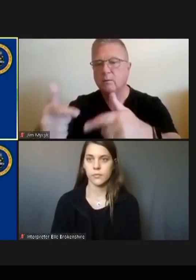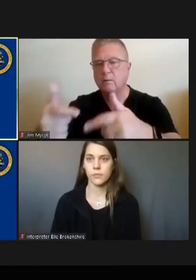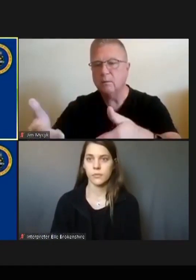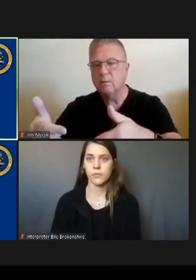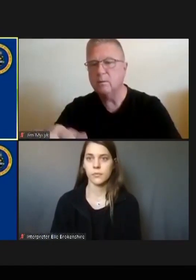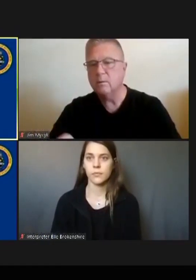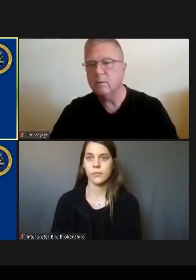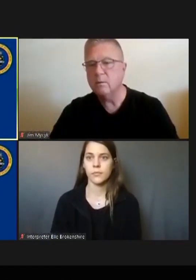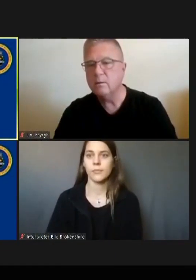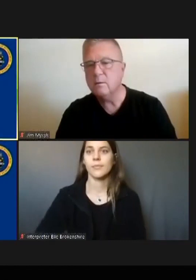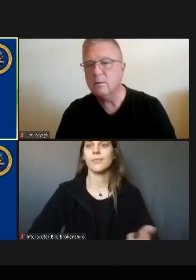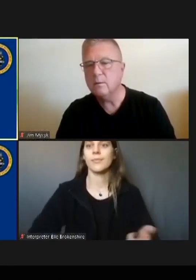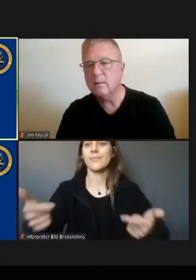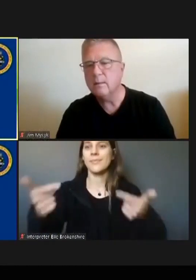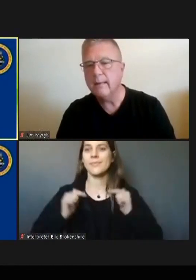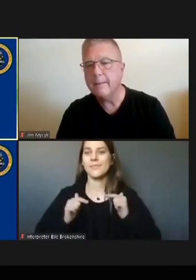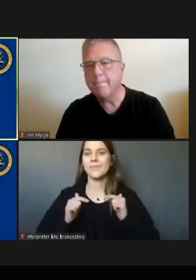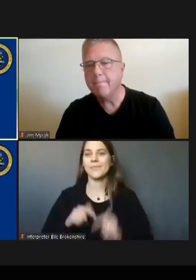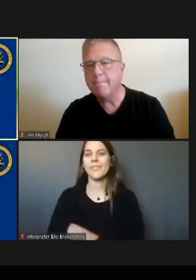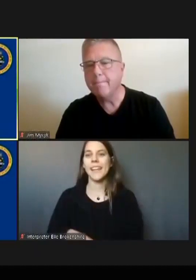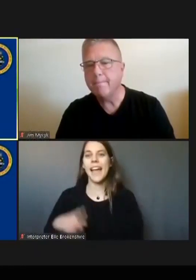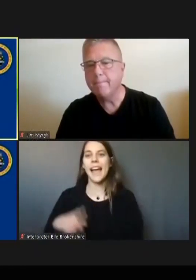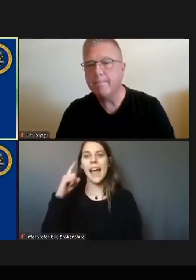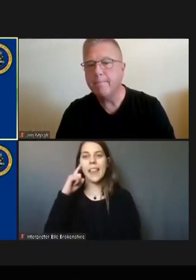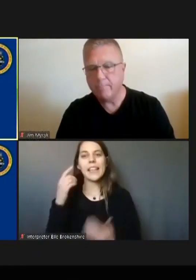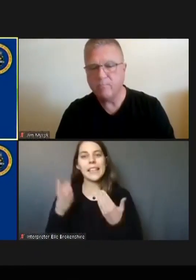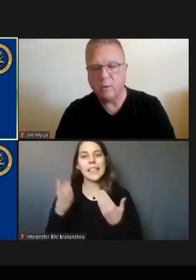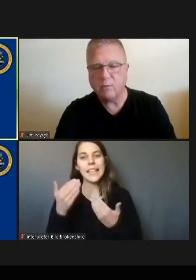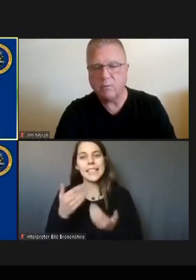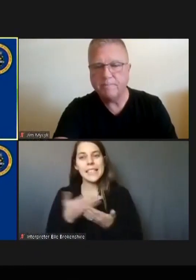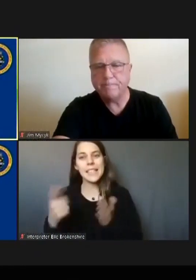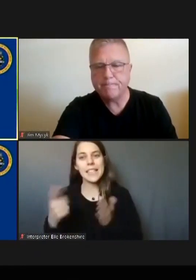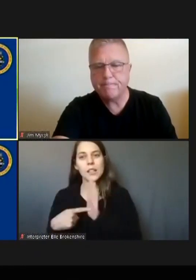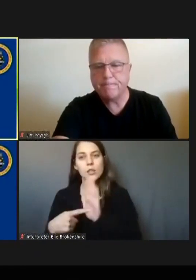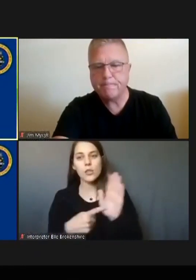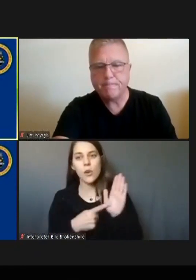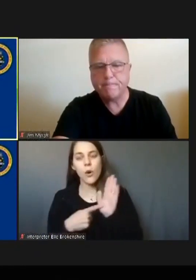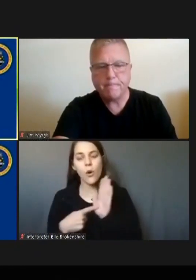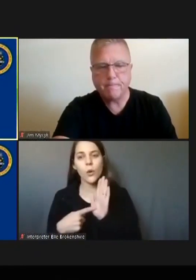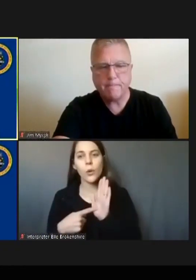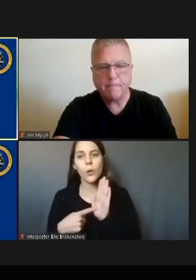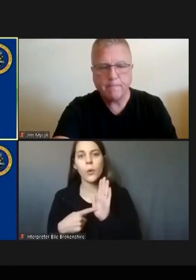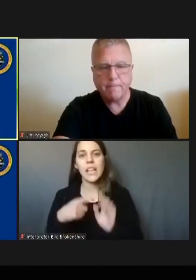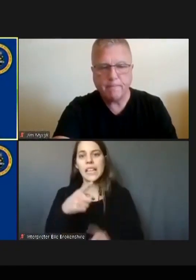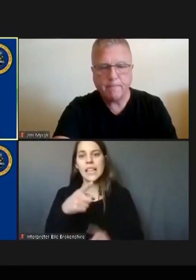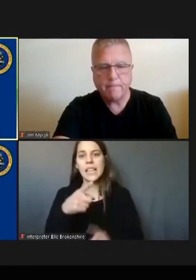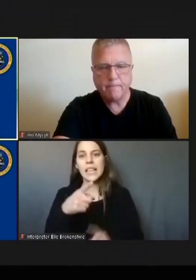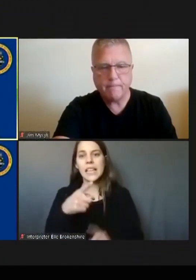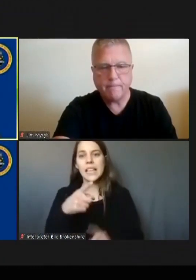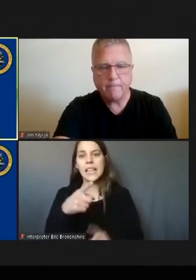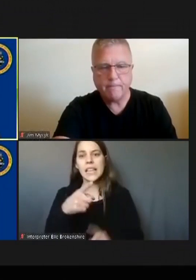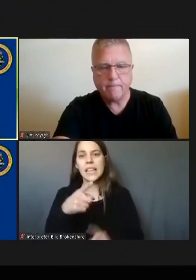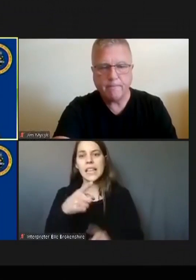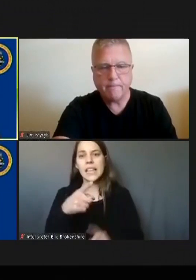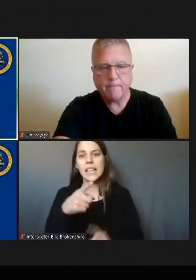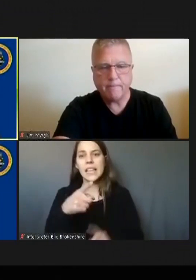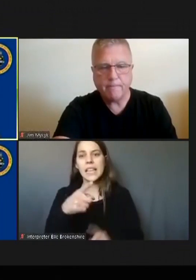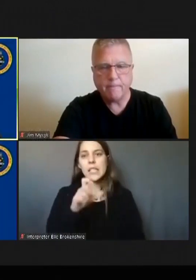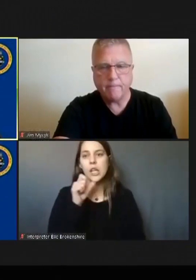thing to sort of show you and take away is that, and these are not to scale, they're just